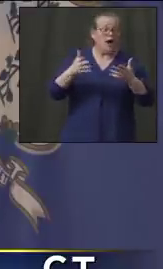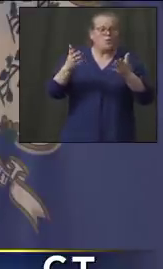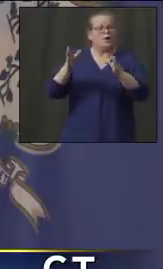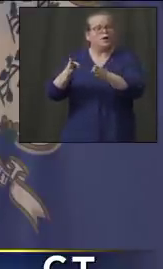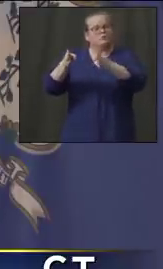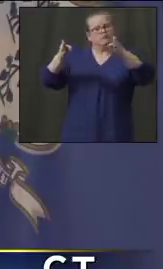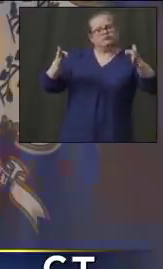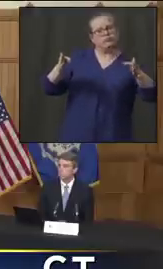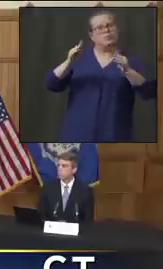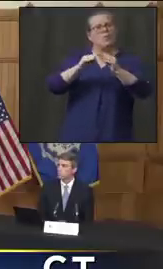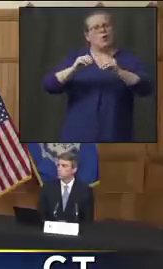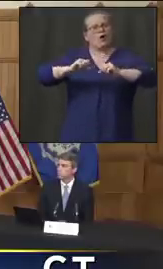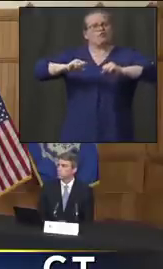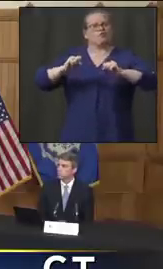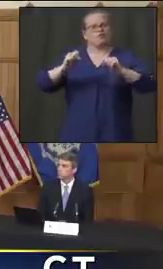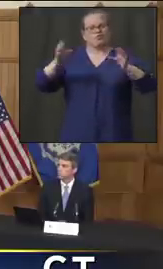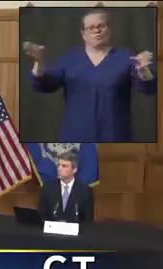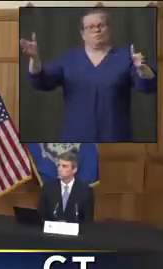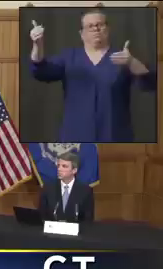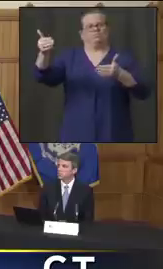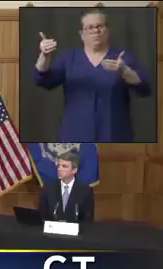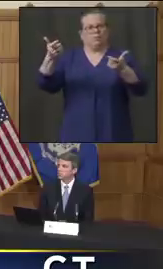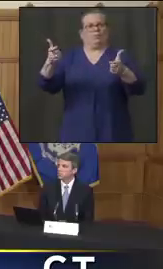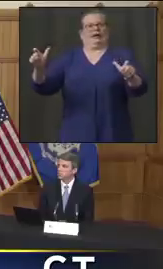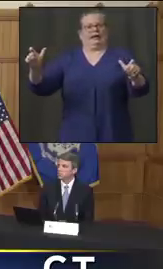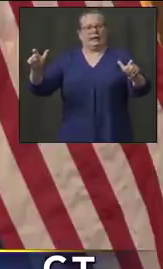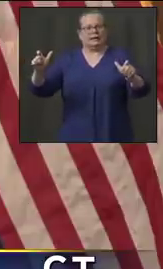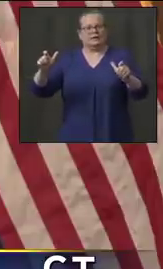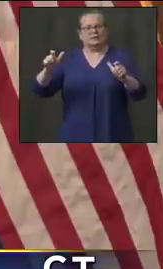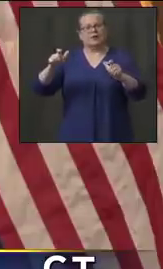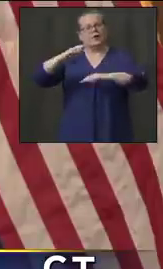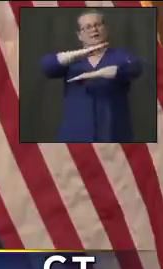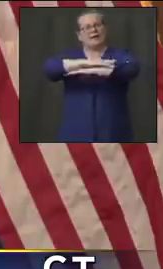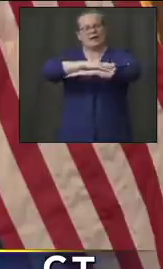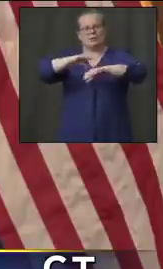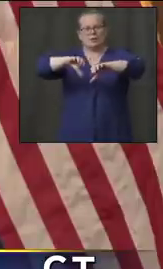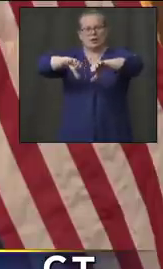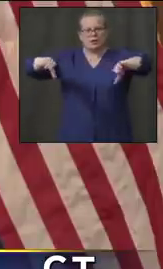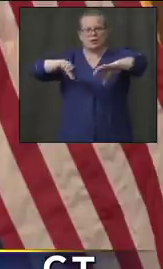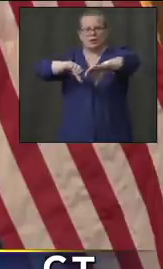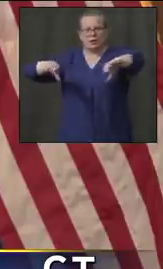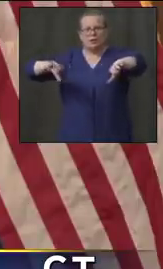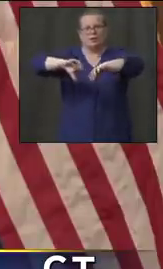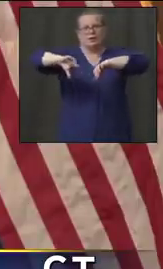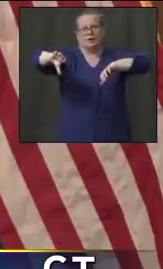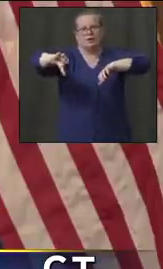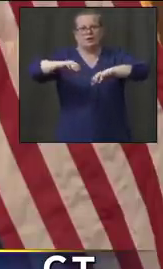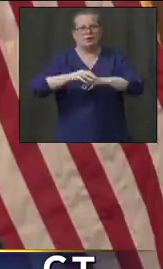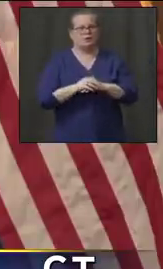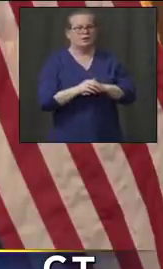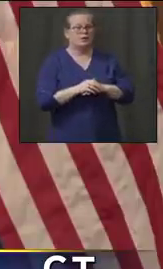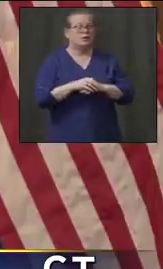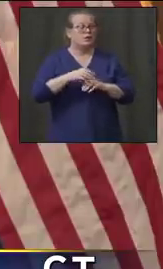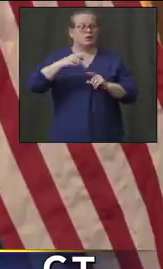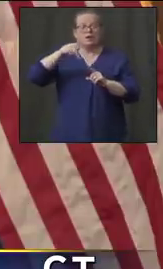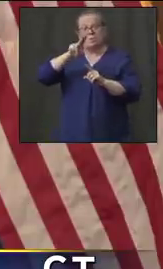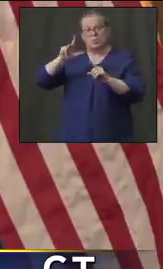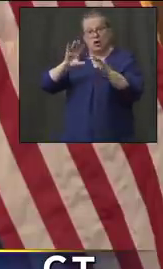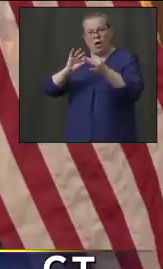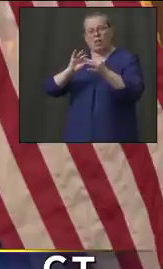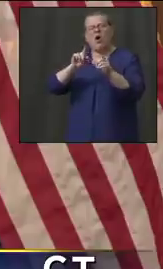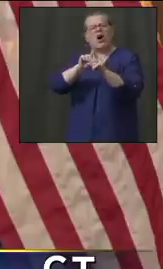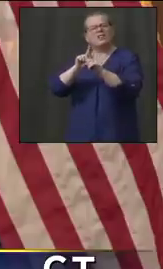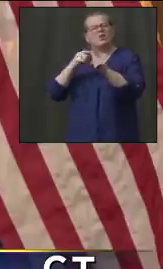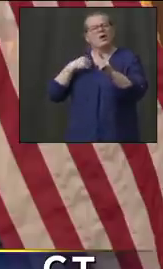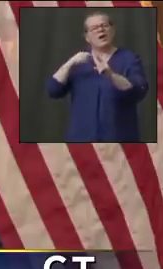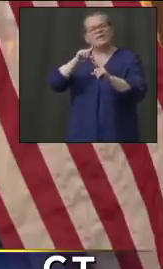also understand that variances and various zoning, that's a local issue. But we can also provide